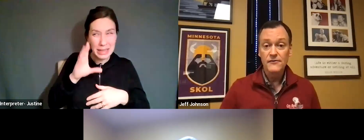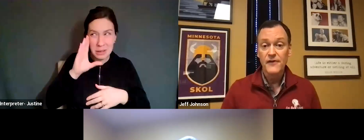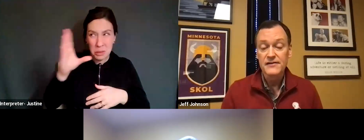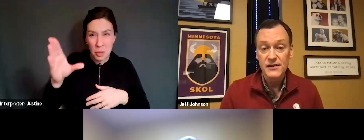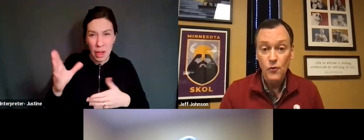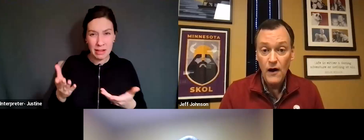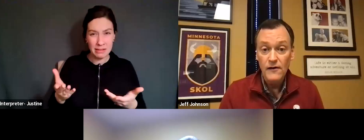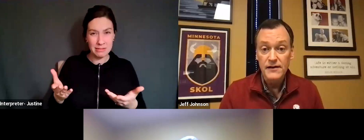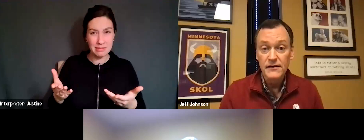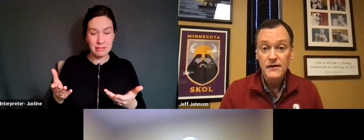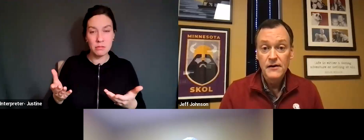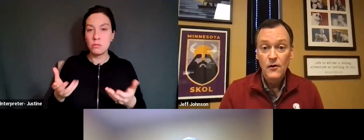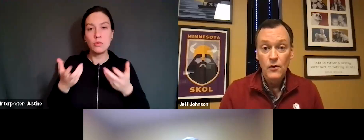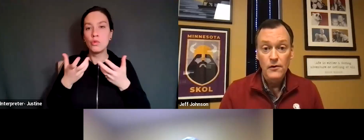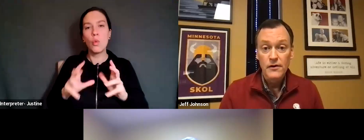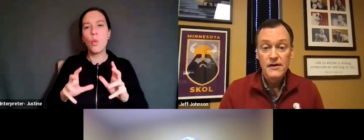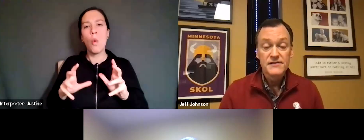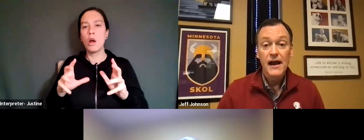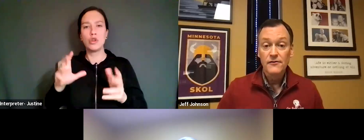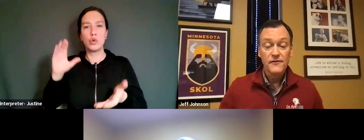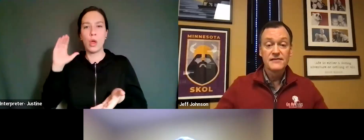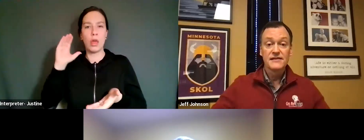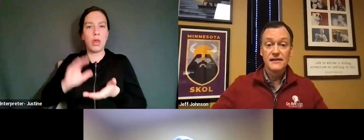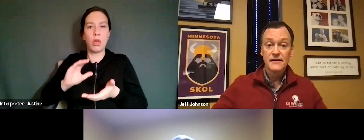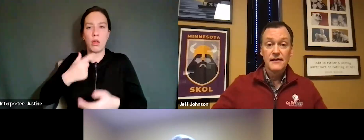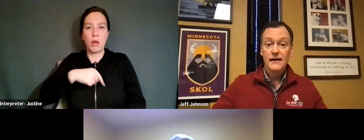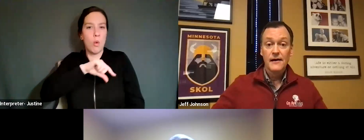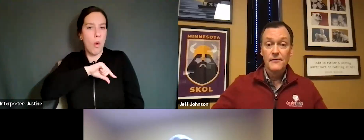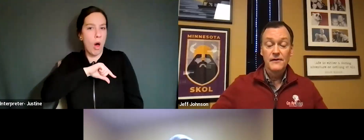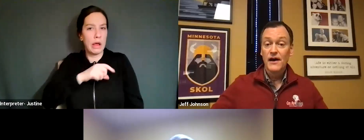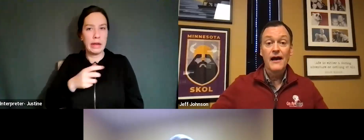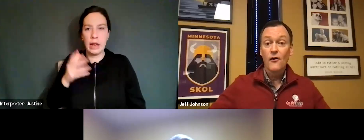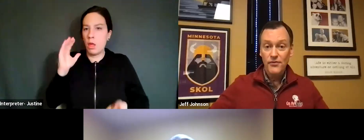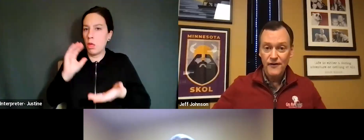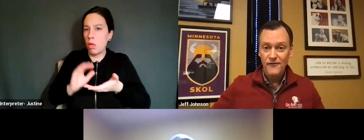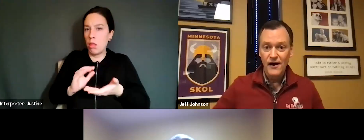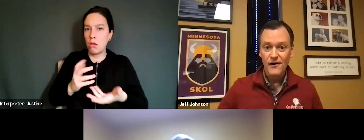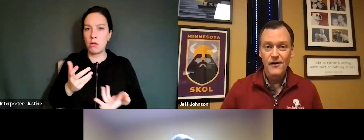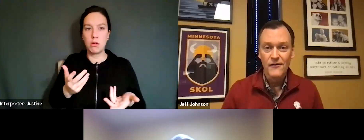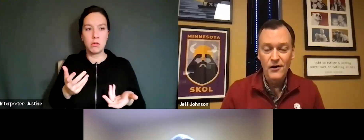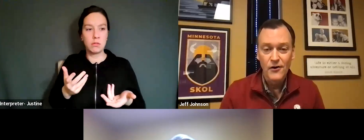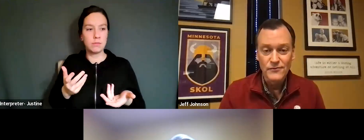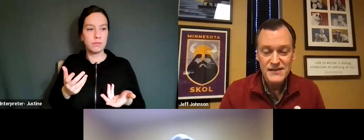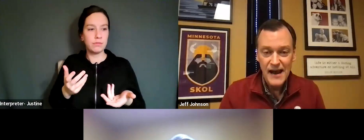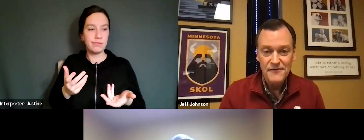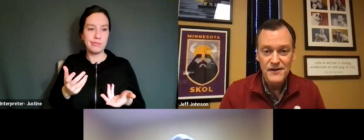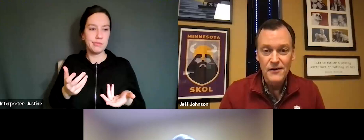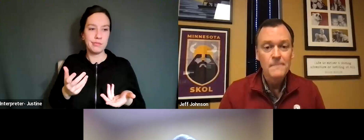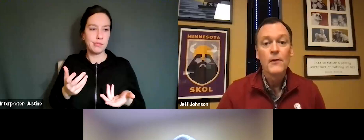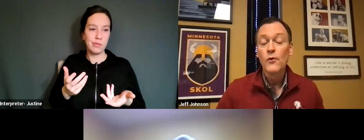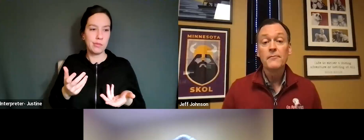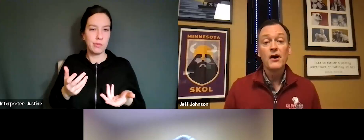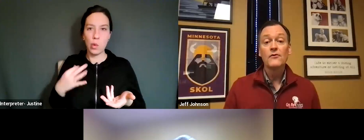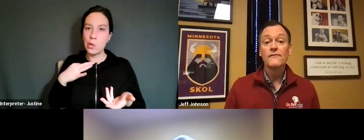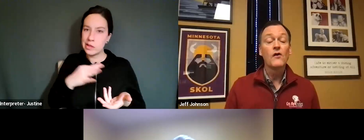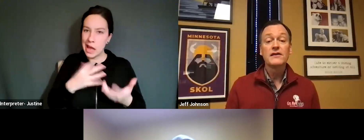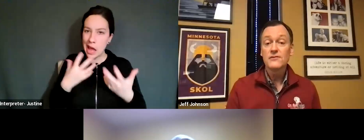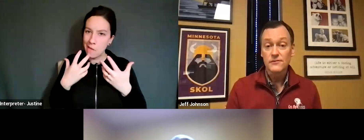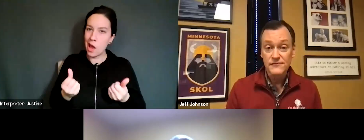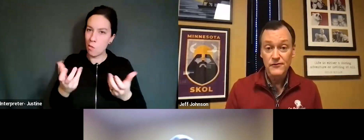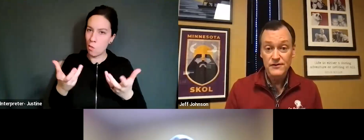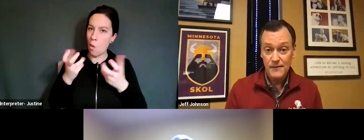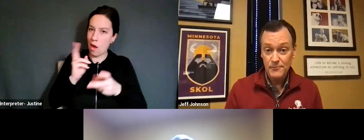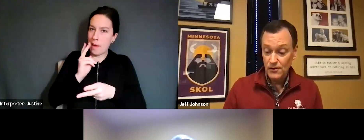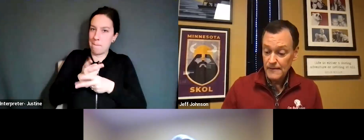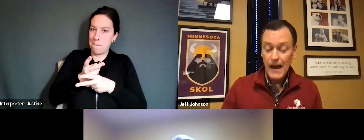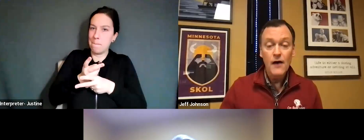without sacrificing quality or sacrificing the health of our own staff here? What about